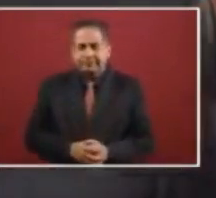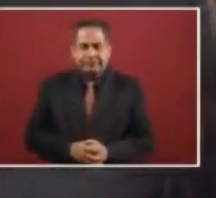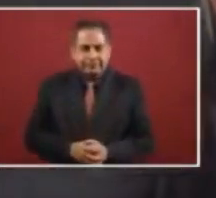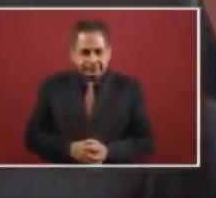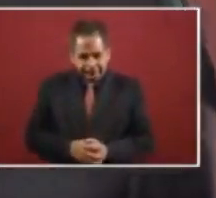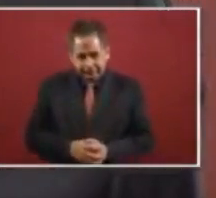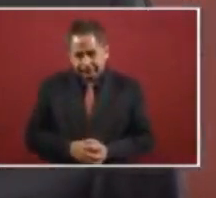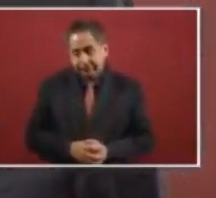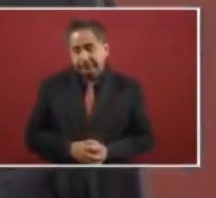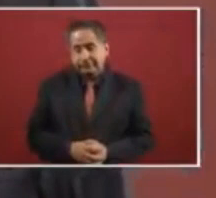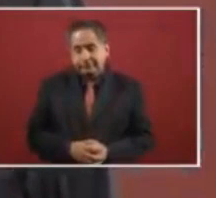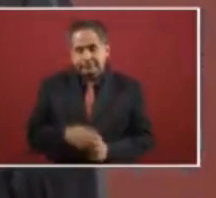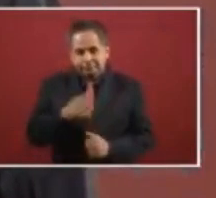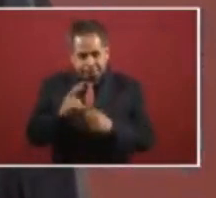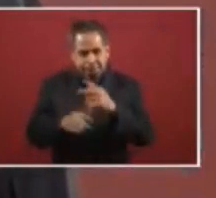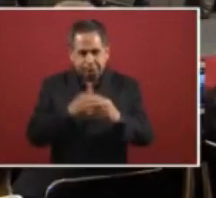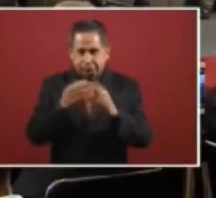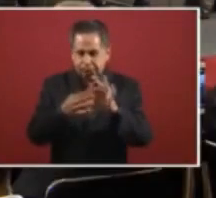So what did they tell you?